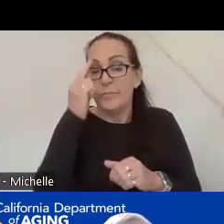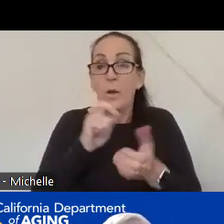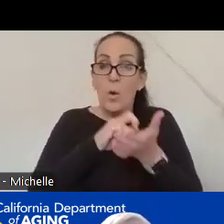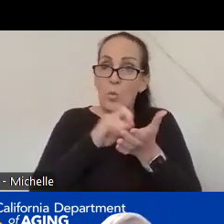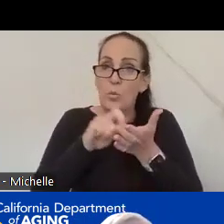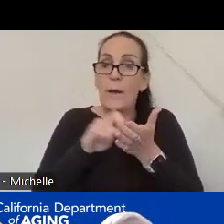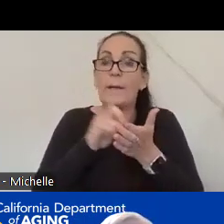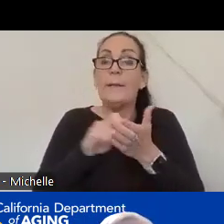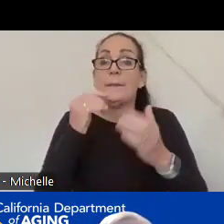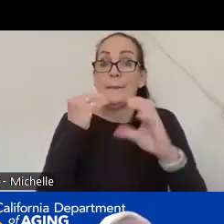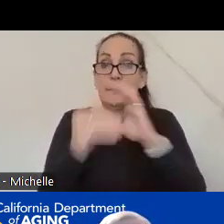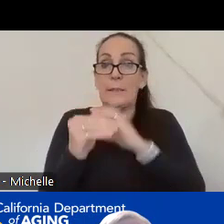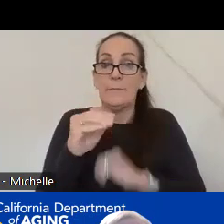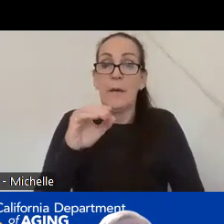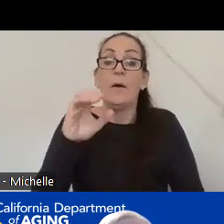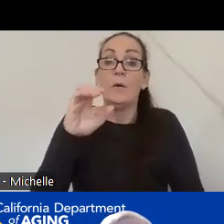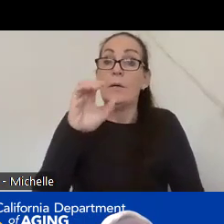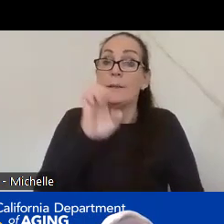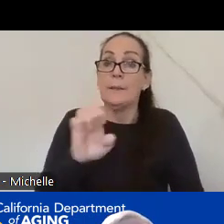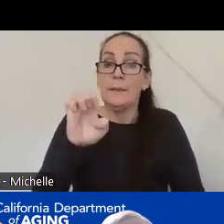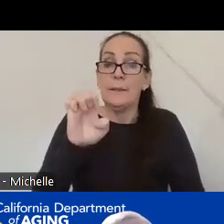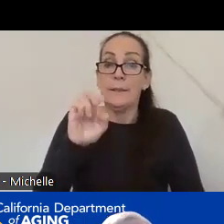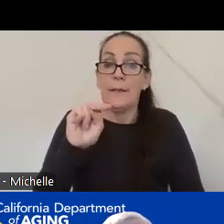to engage,